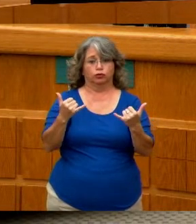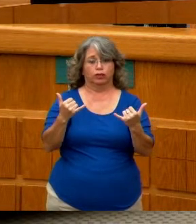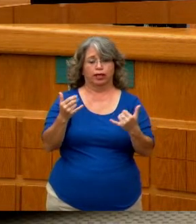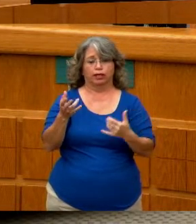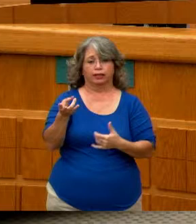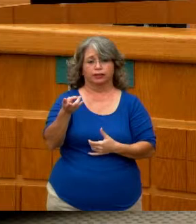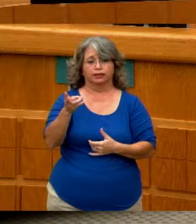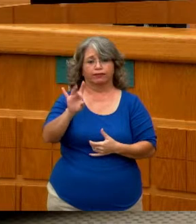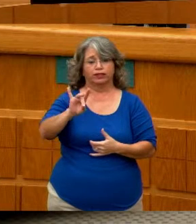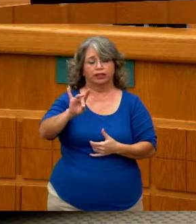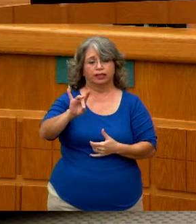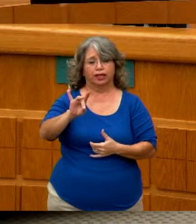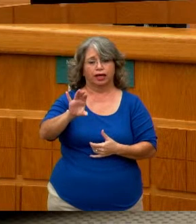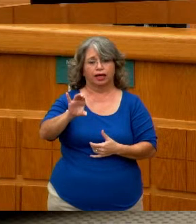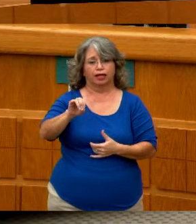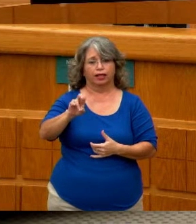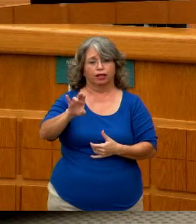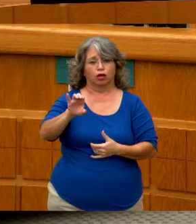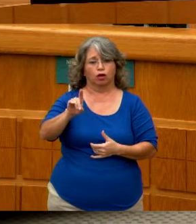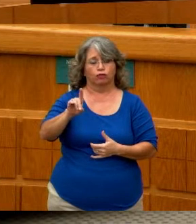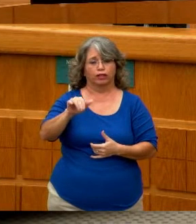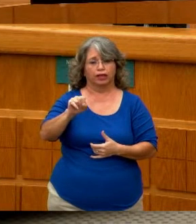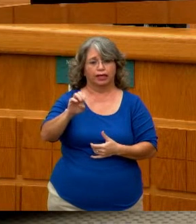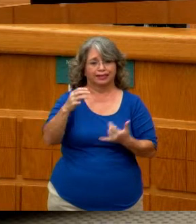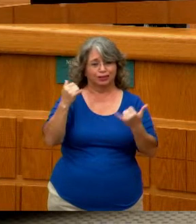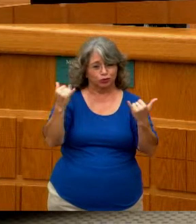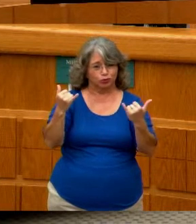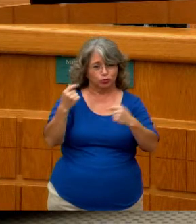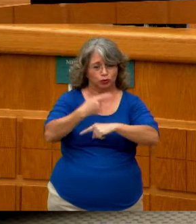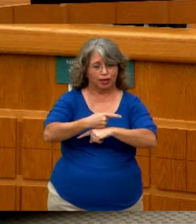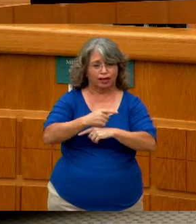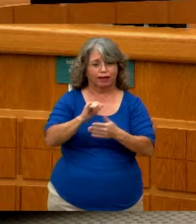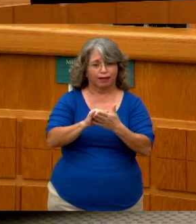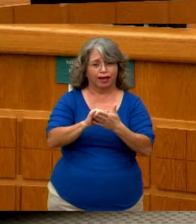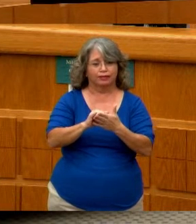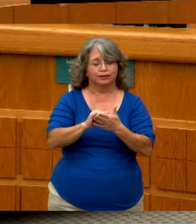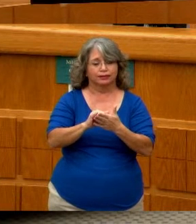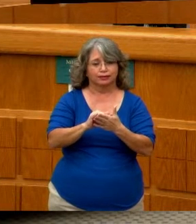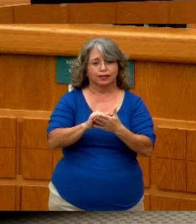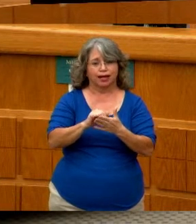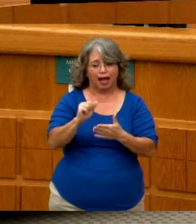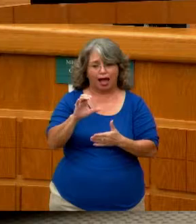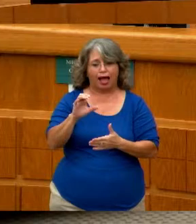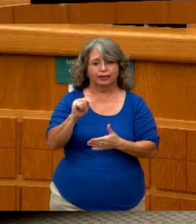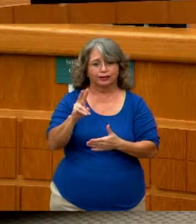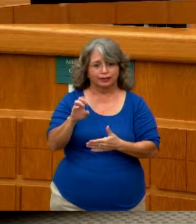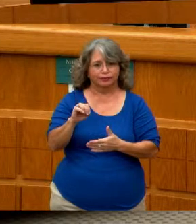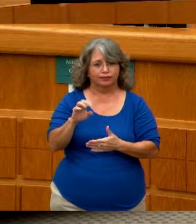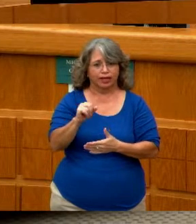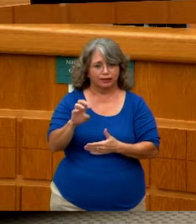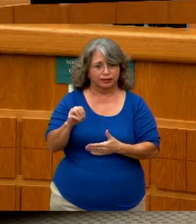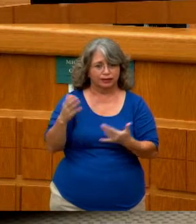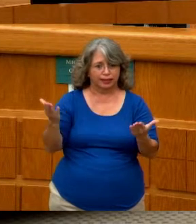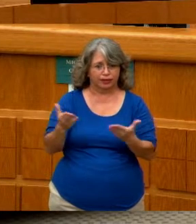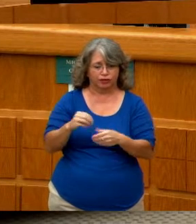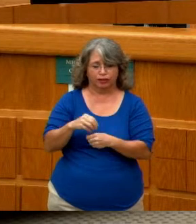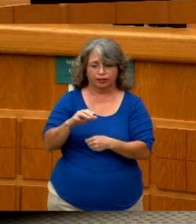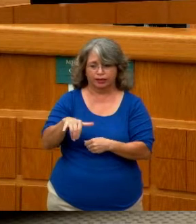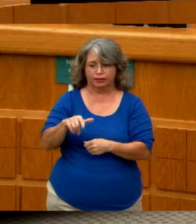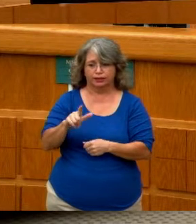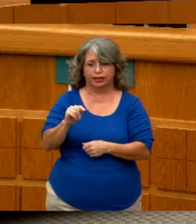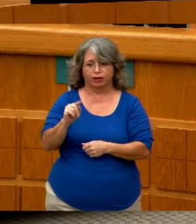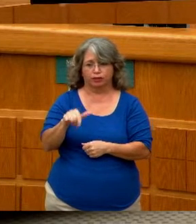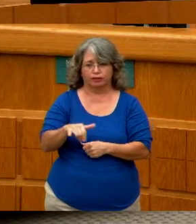56, 85 cases, and now today, 78 COVID cases today. These are active COVID cases here in Nueces